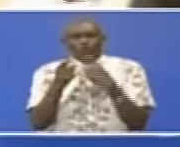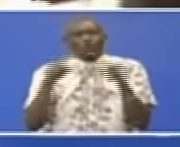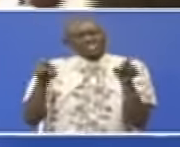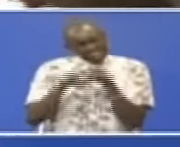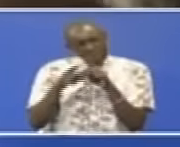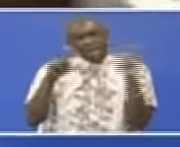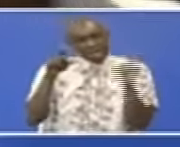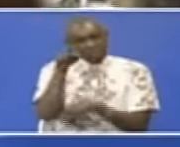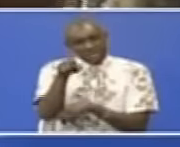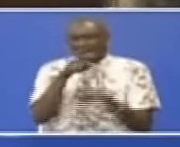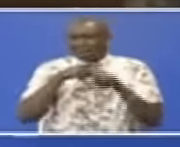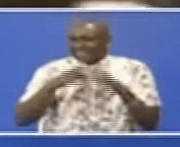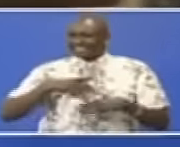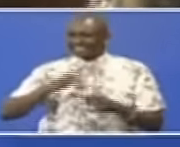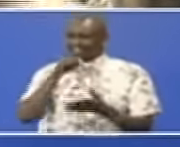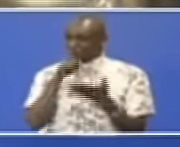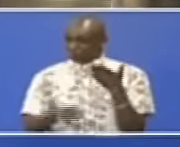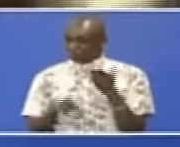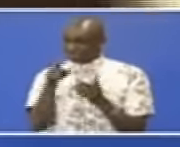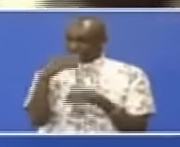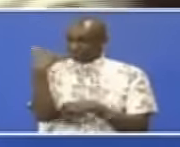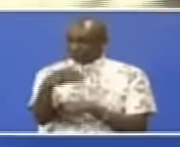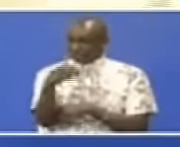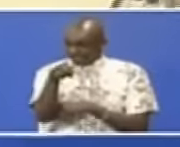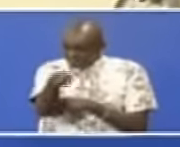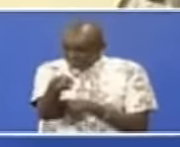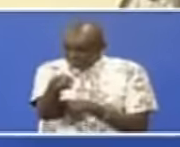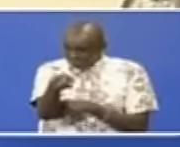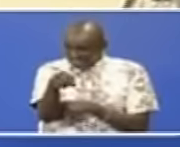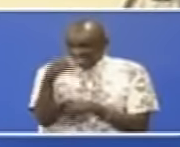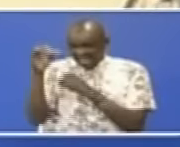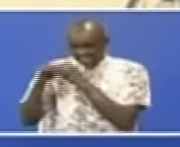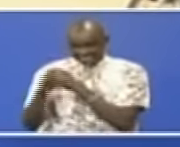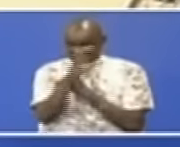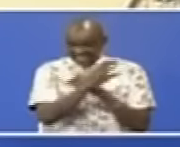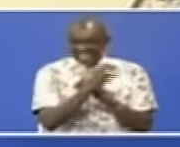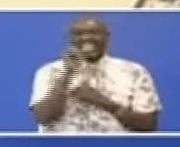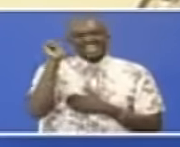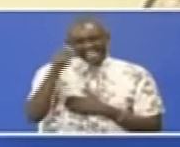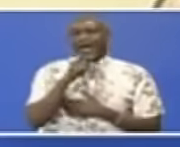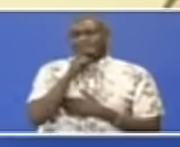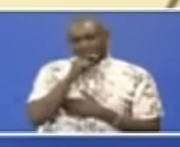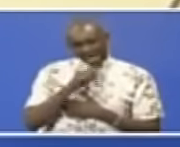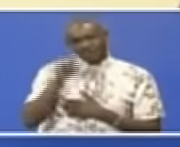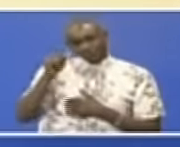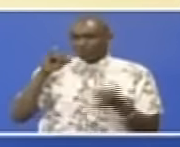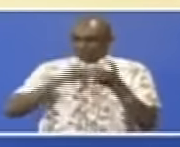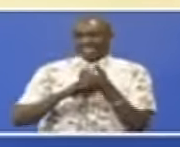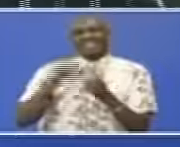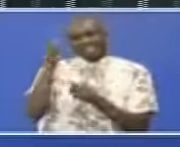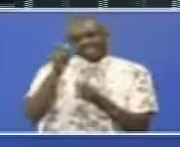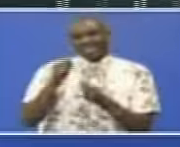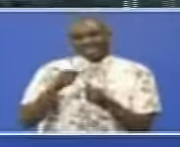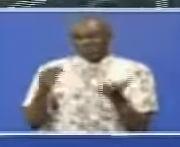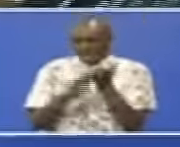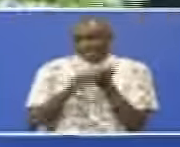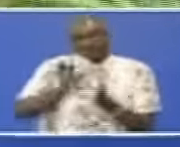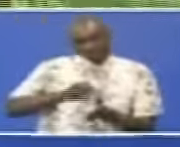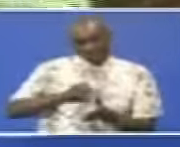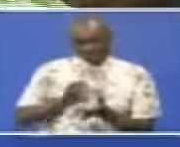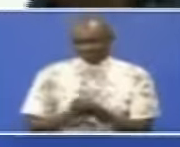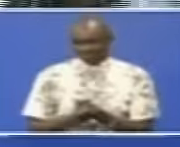language. But the most interesting thing on this border part of these two countries is that the Kenyan men prefer marrying Ugandan women.